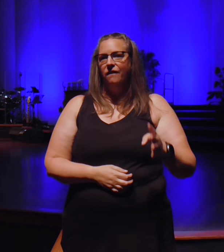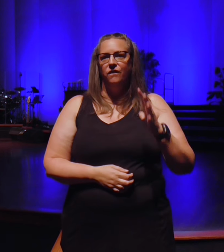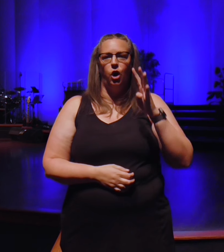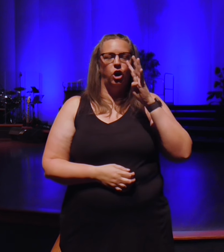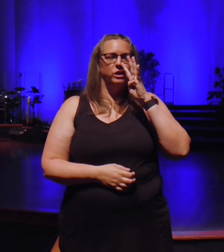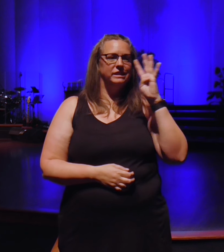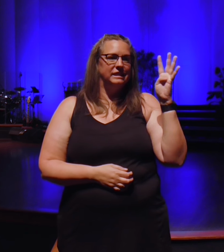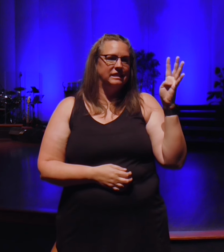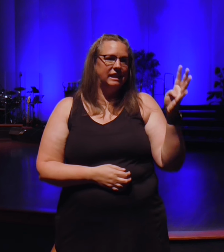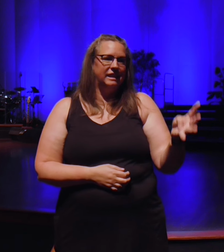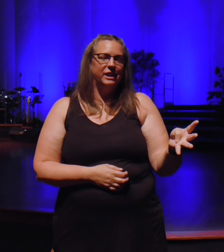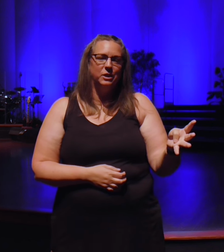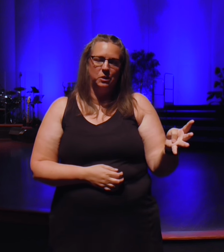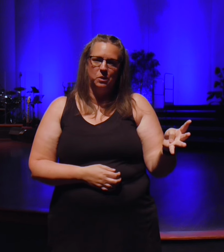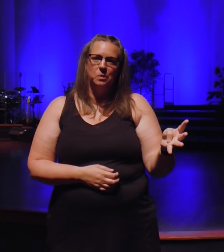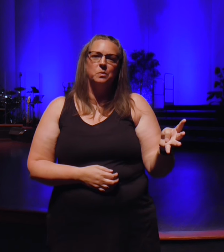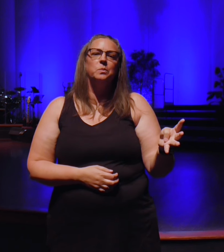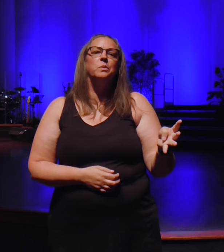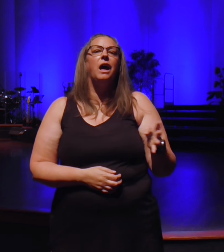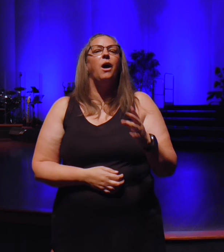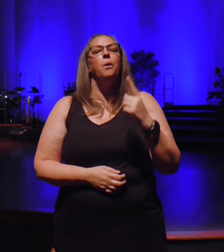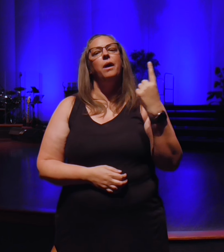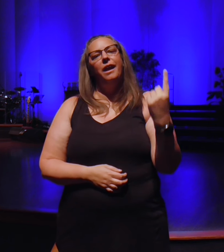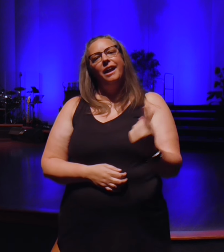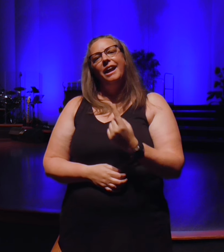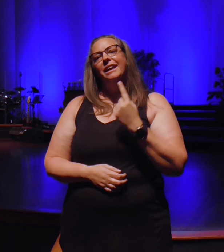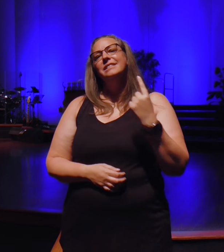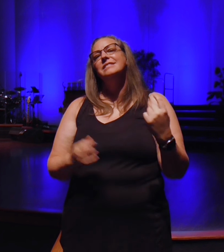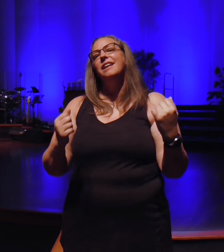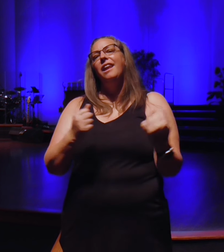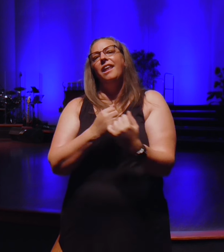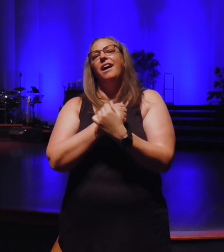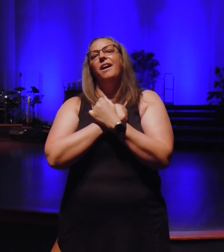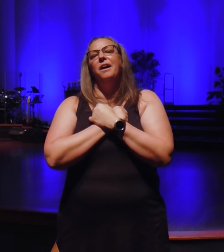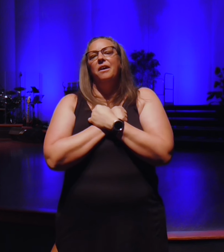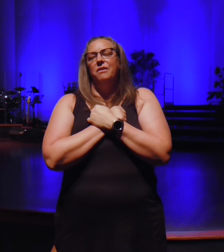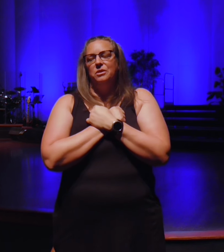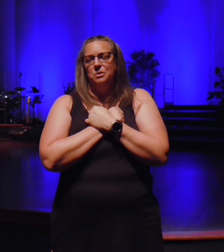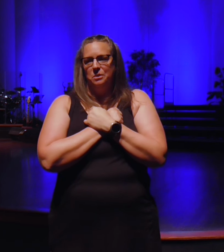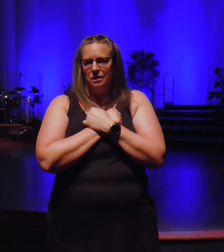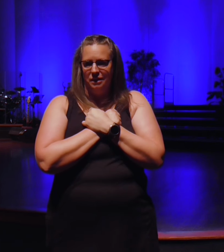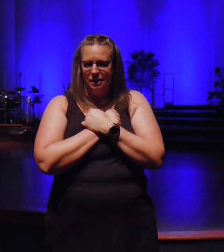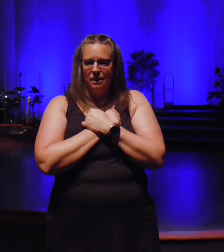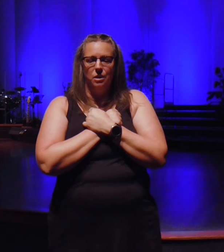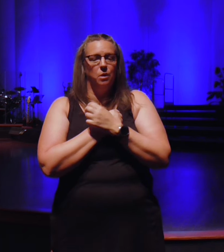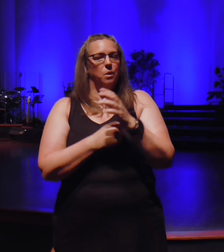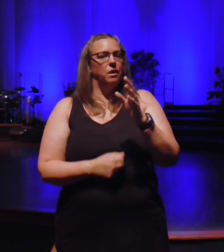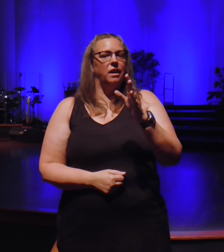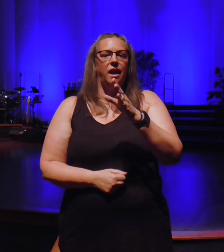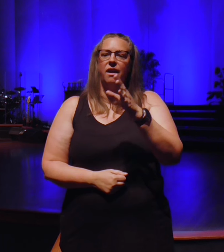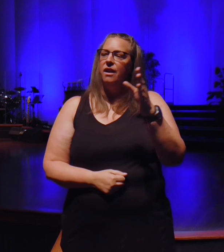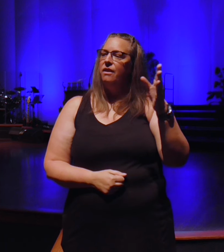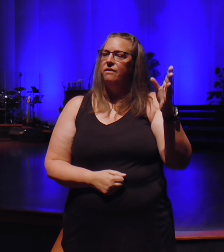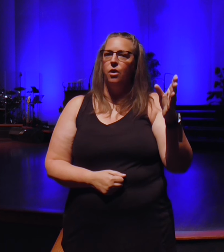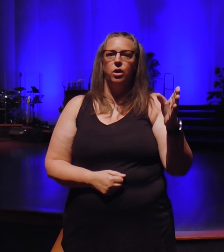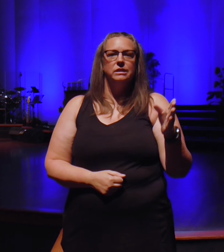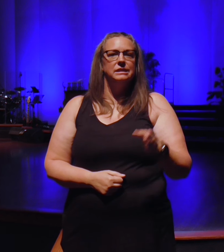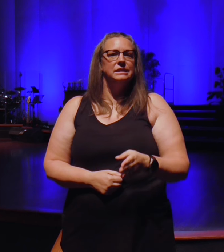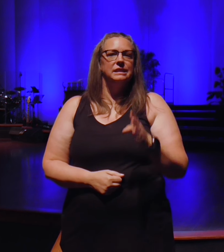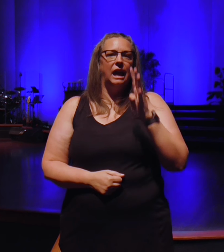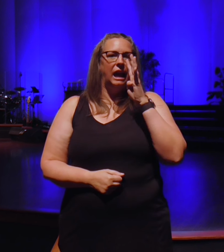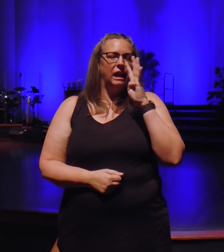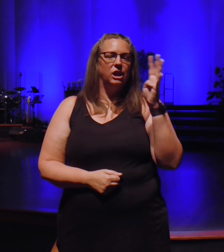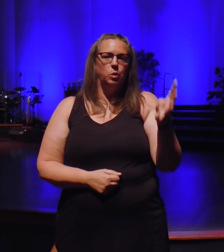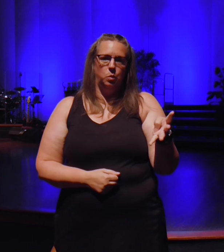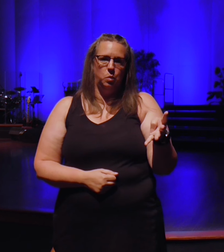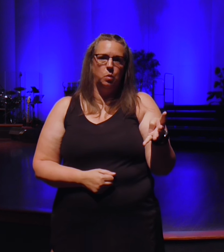never forsake you. I will always love you. I will never